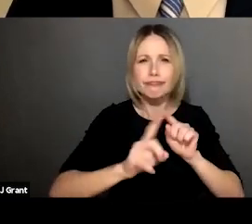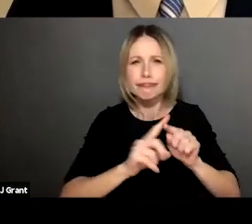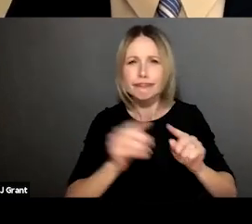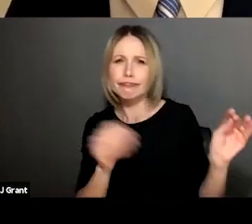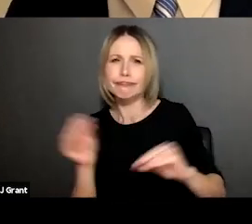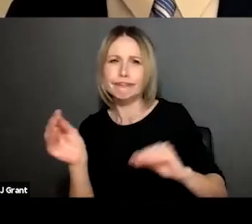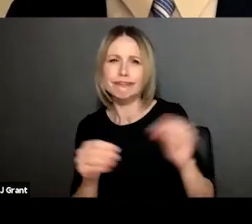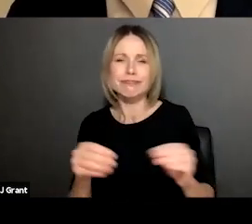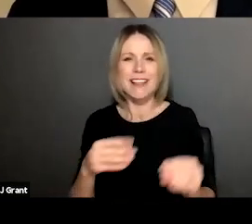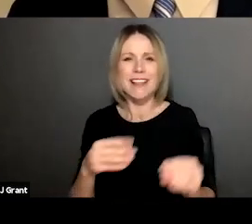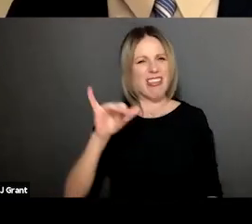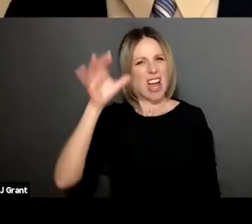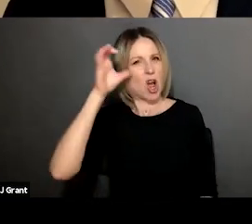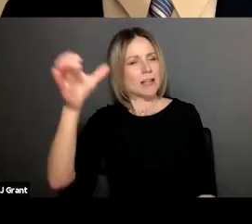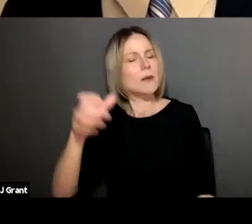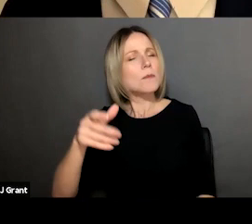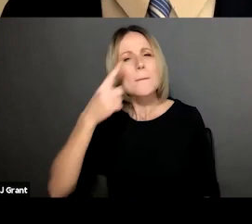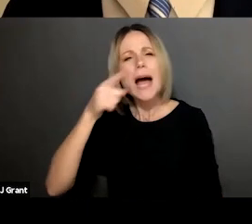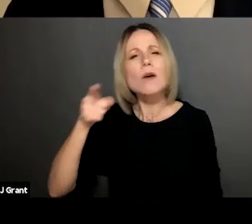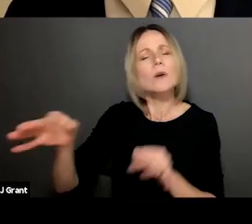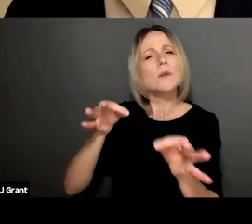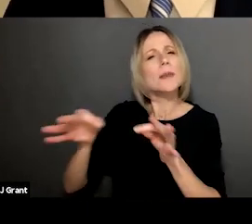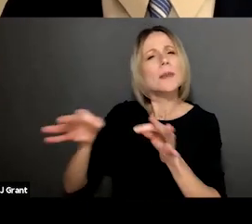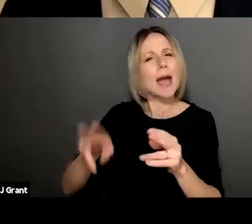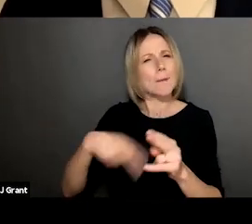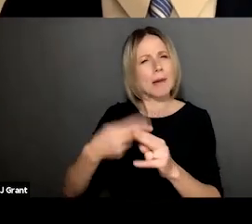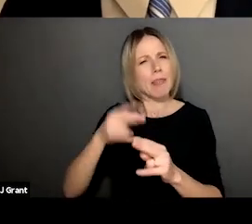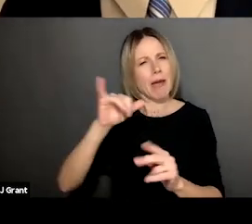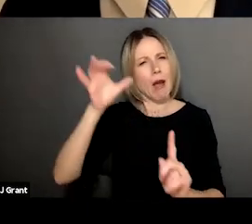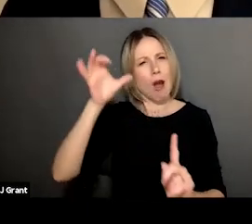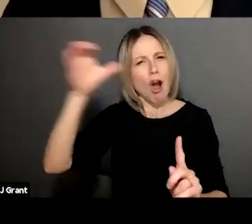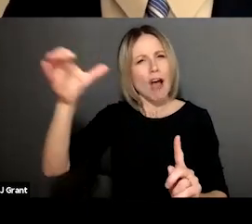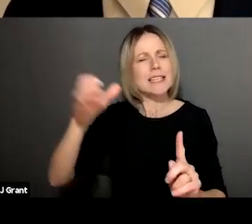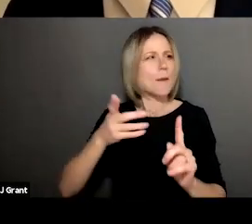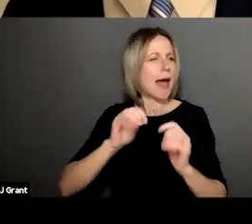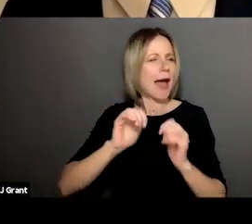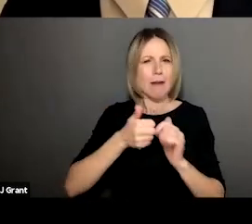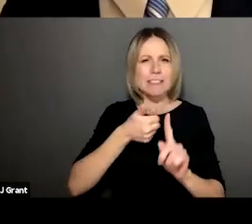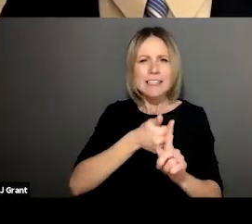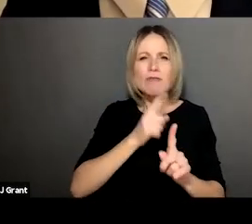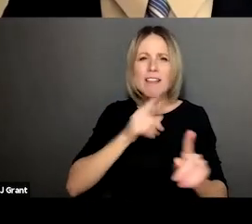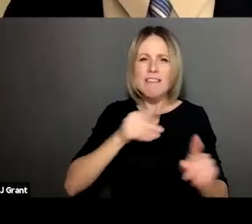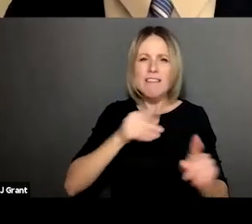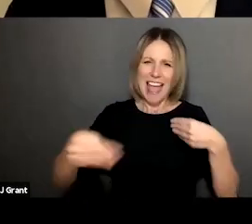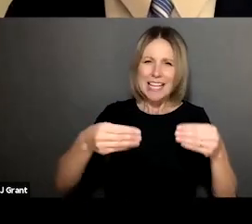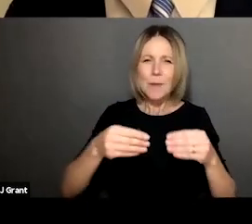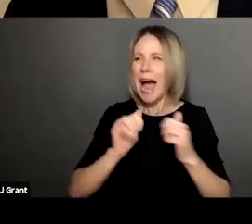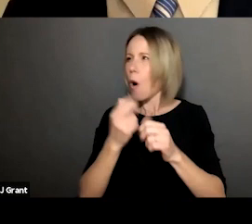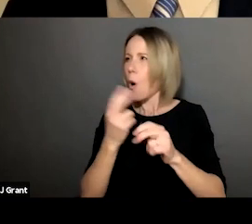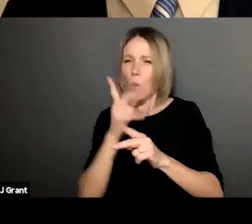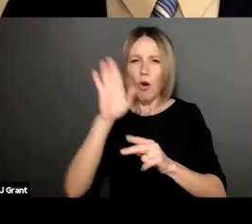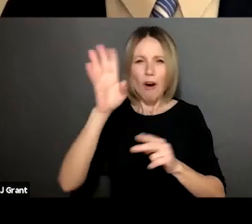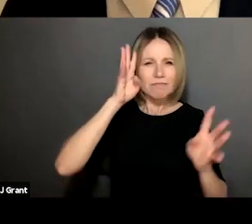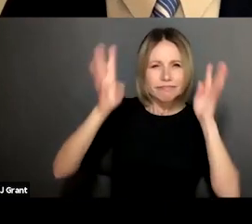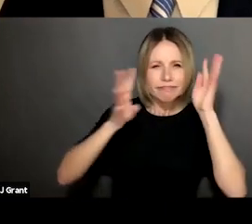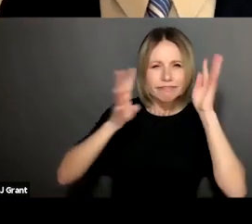the idea of flexibility that underlies the concept of the book, and improvisation, and maybe how